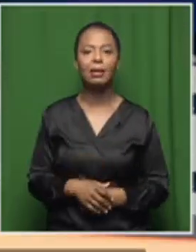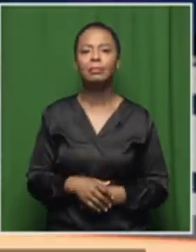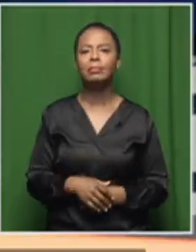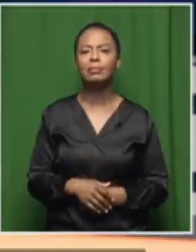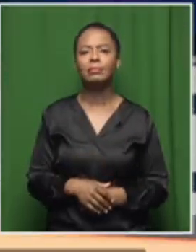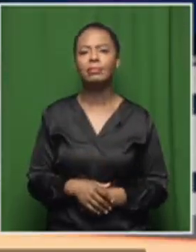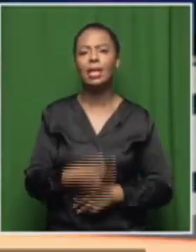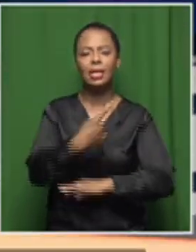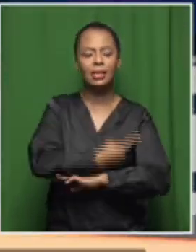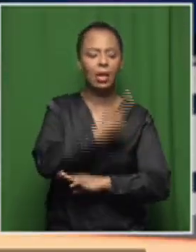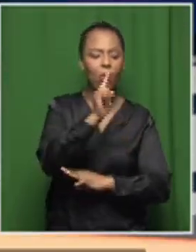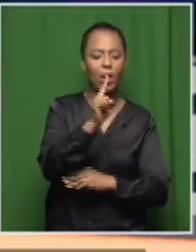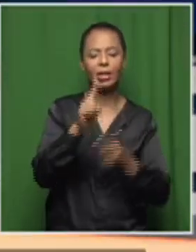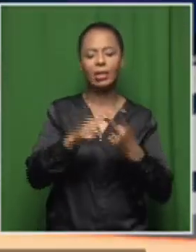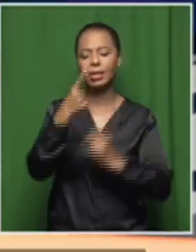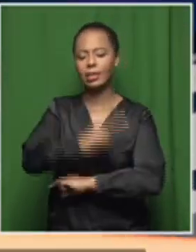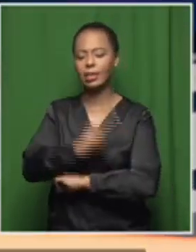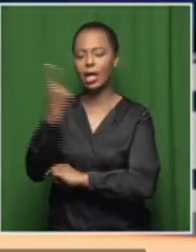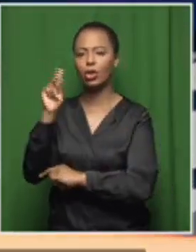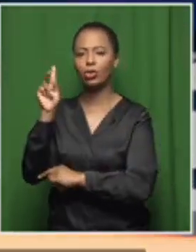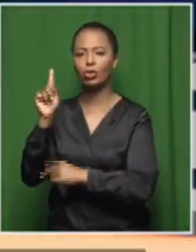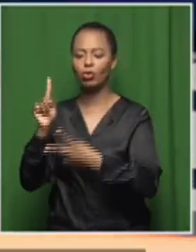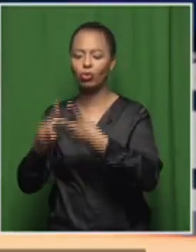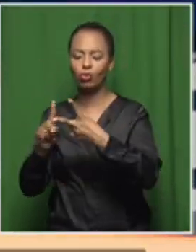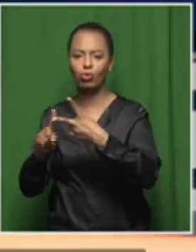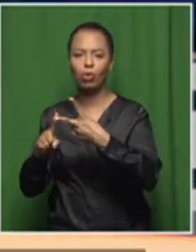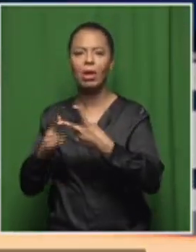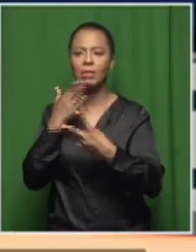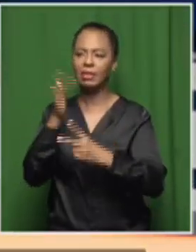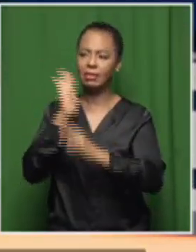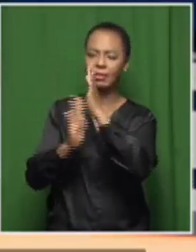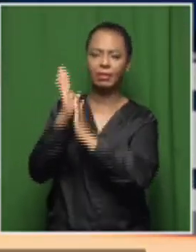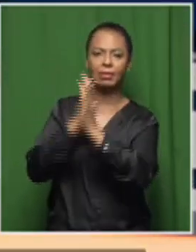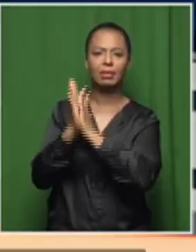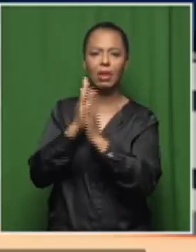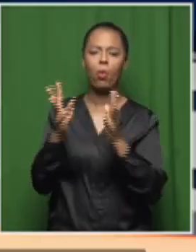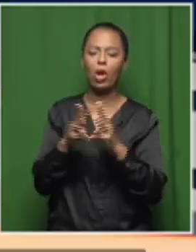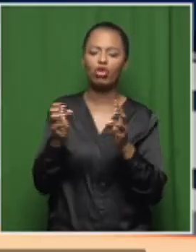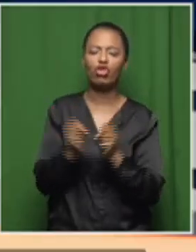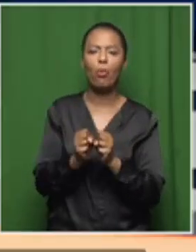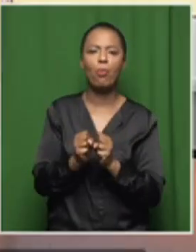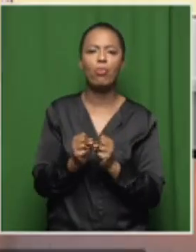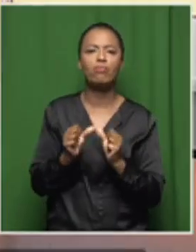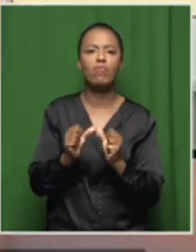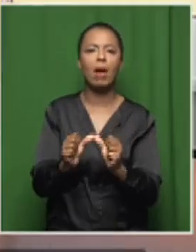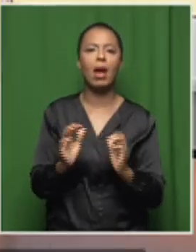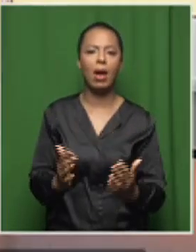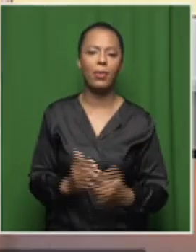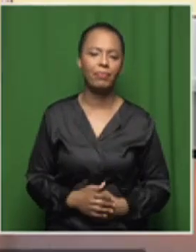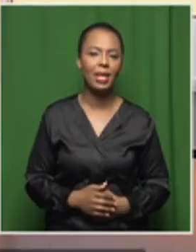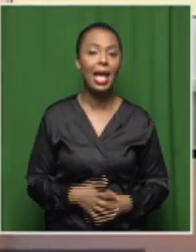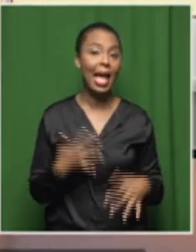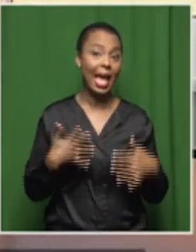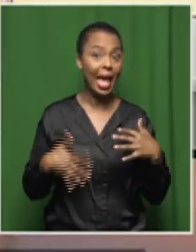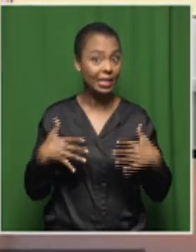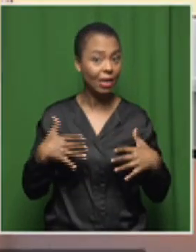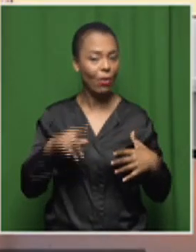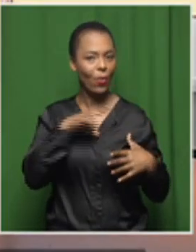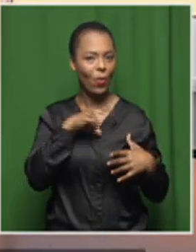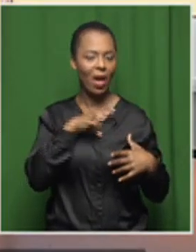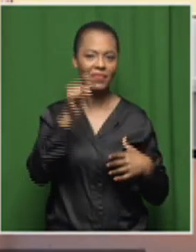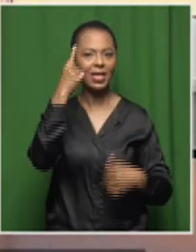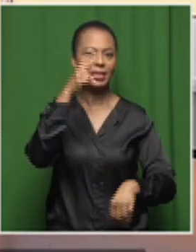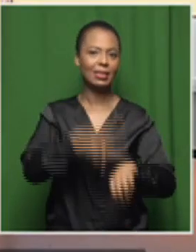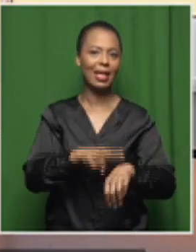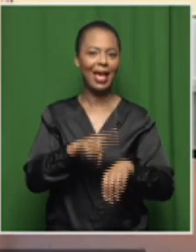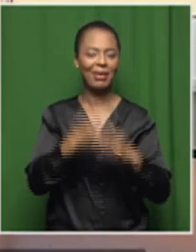different workshops, excursions, the experiences that are actually going to be in an offer. How are we going to be forever changed after this? So that's going to be exciting because it's the first time that we are